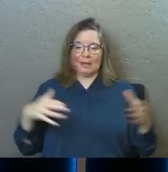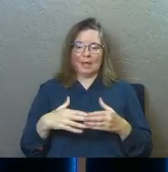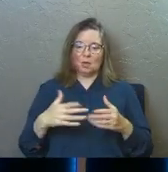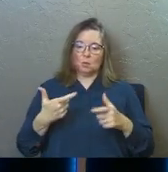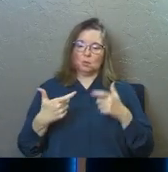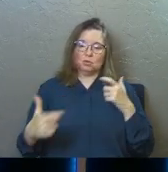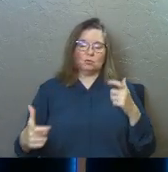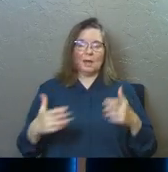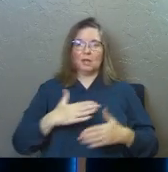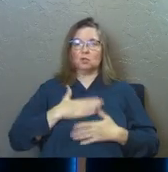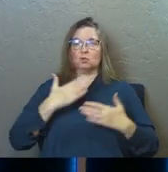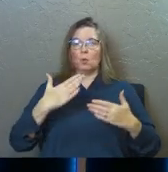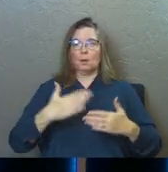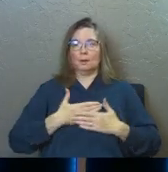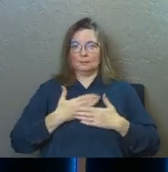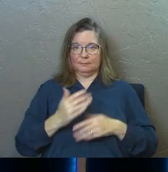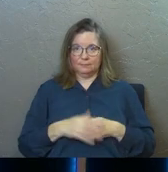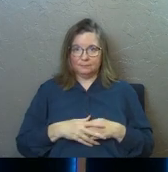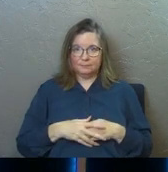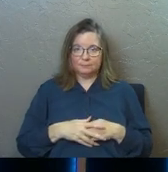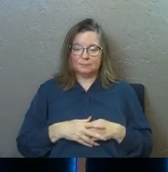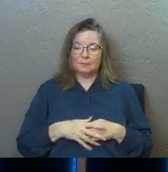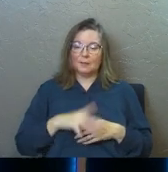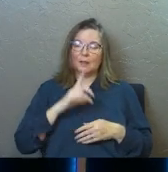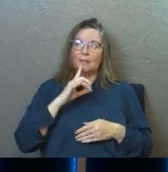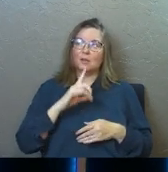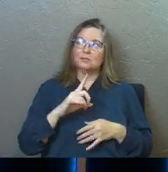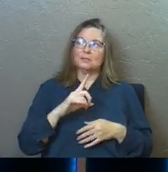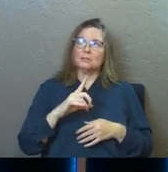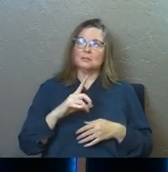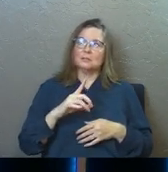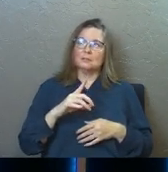with great joy. There's this